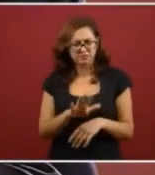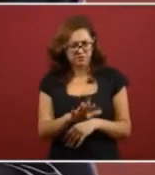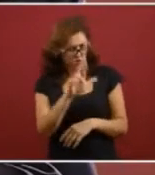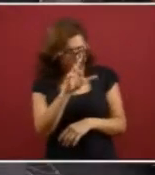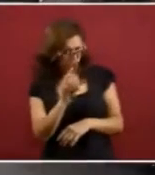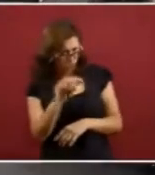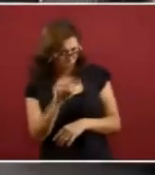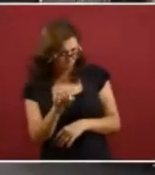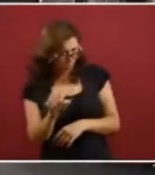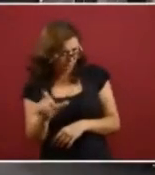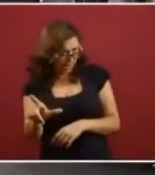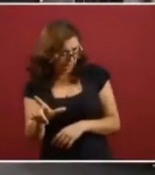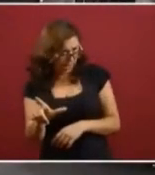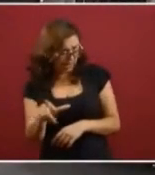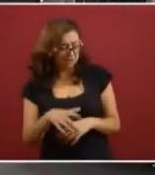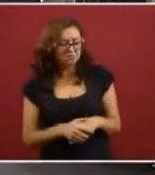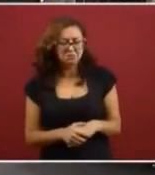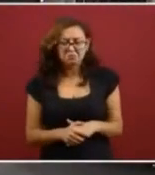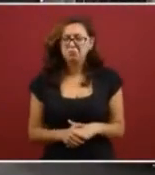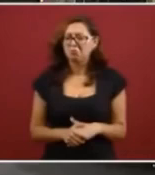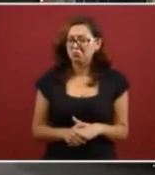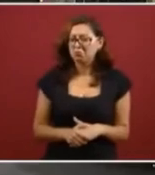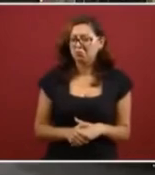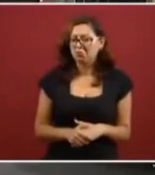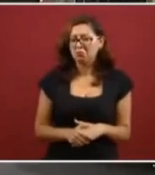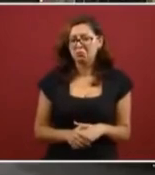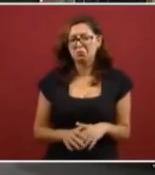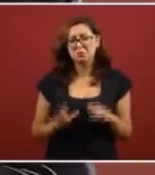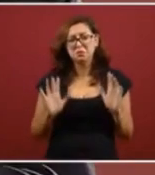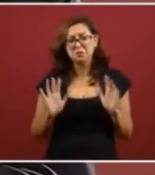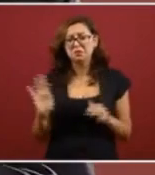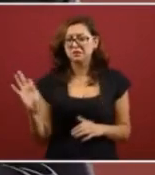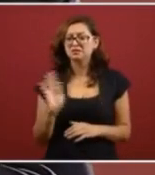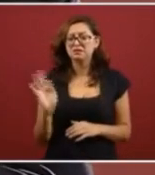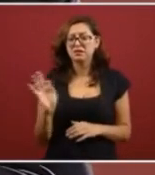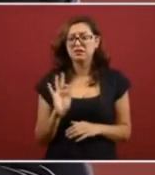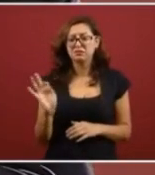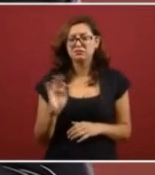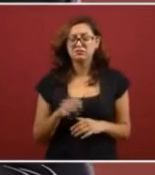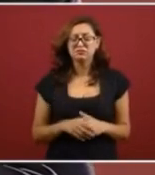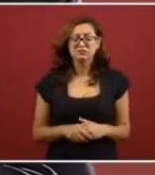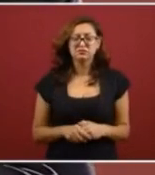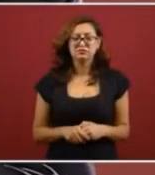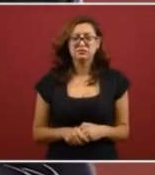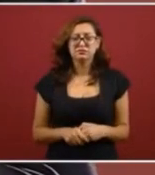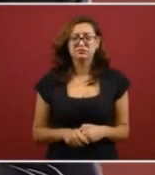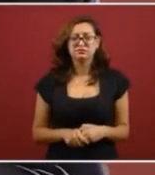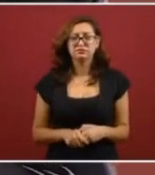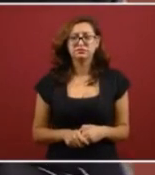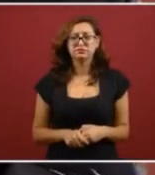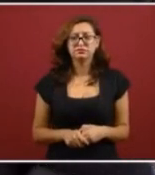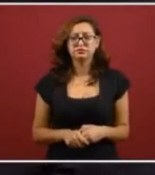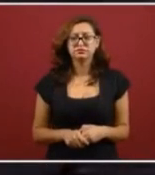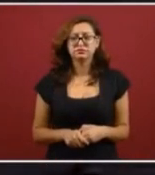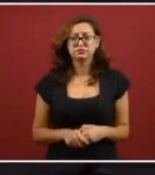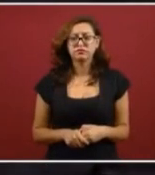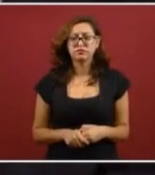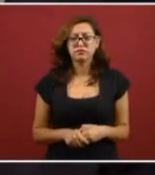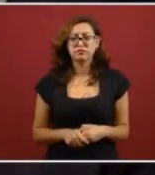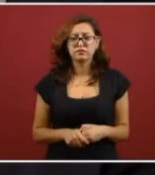Romo. Sí. Yes, there was a problem. I'm sure with Romo, he was also